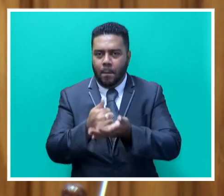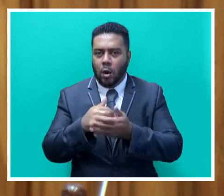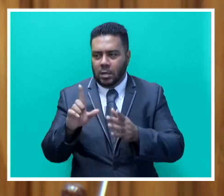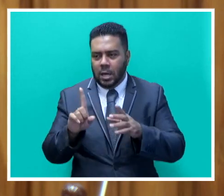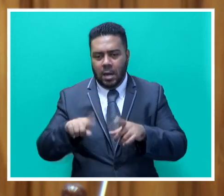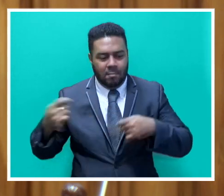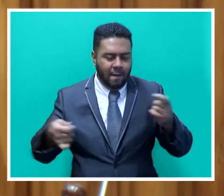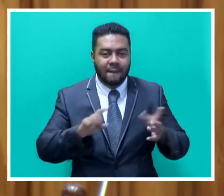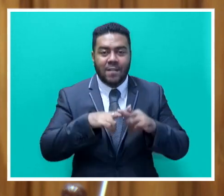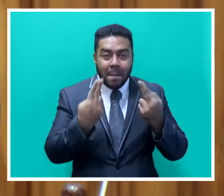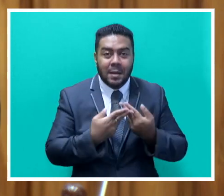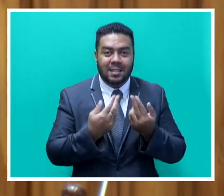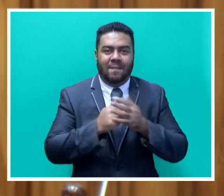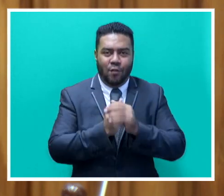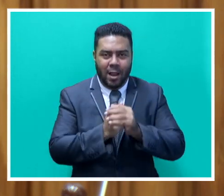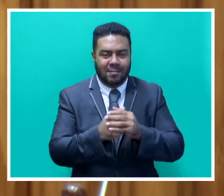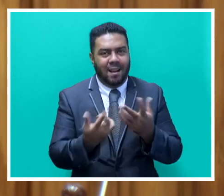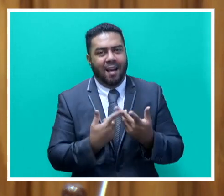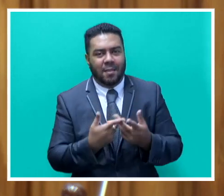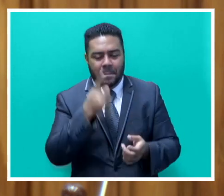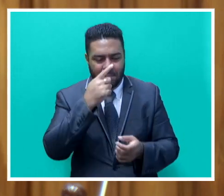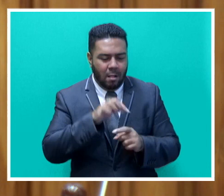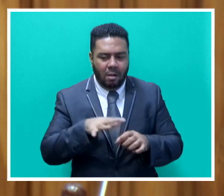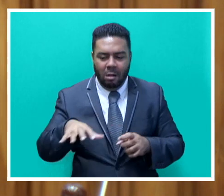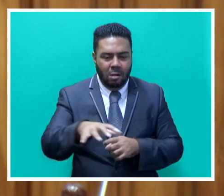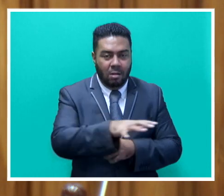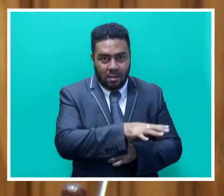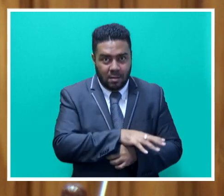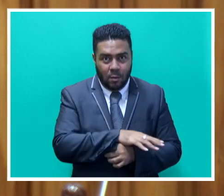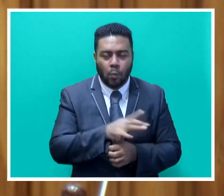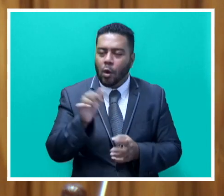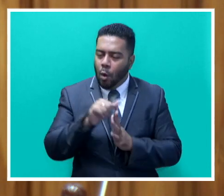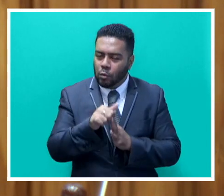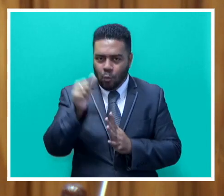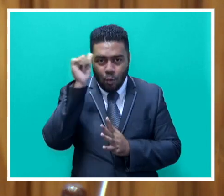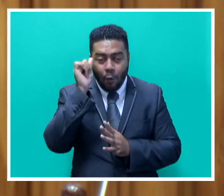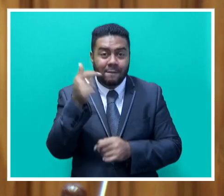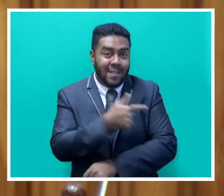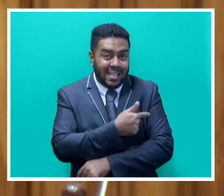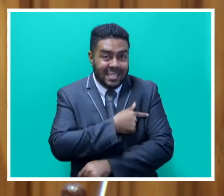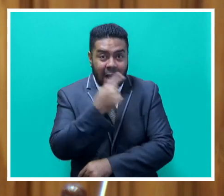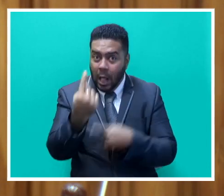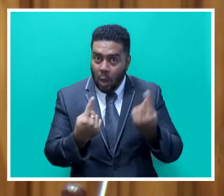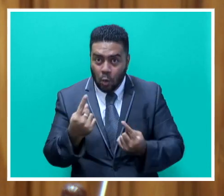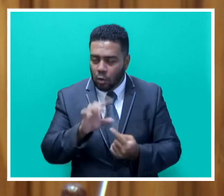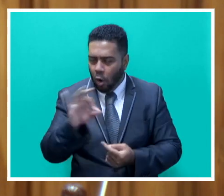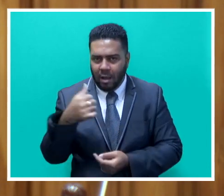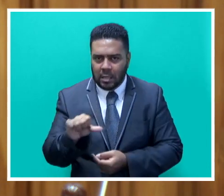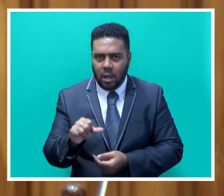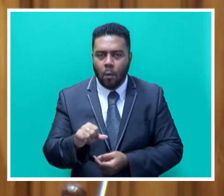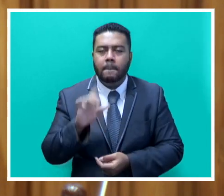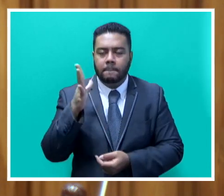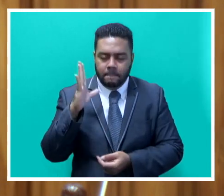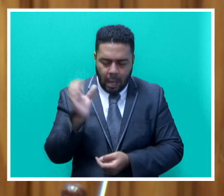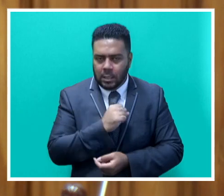families, friends, co-workers, and customers. We also know that vaccination alone is not the answer. We must continue to